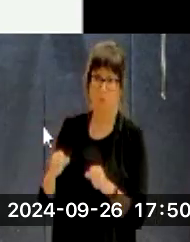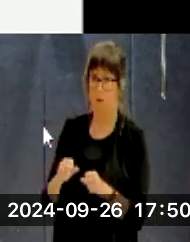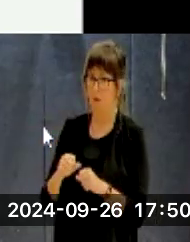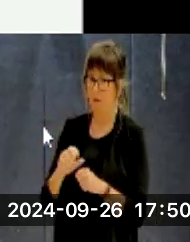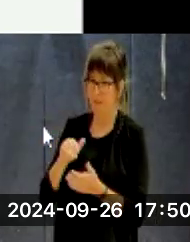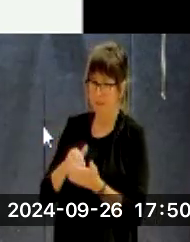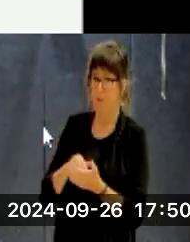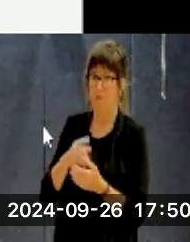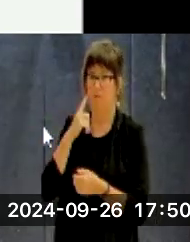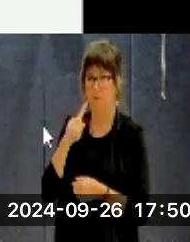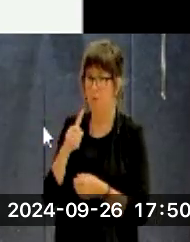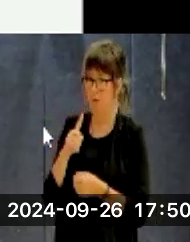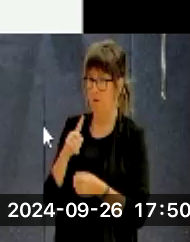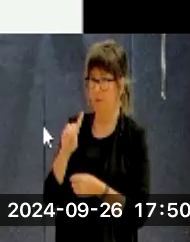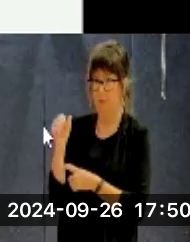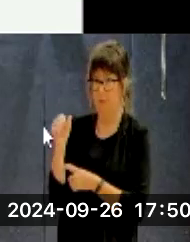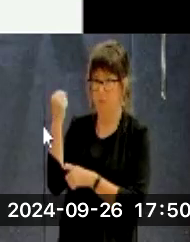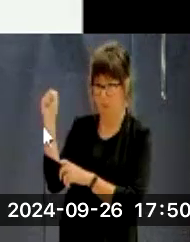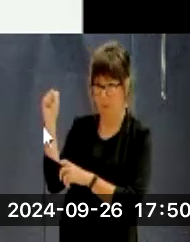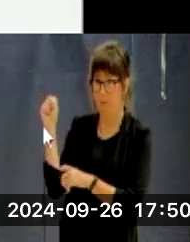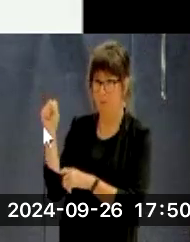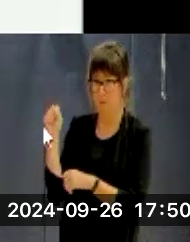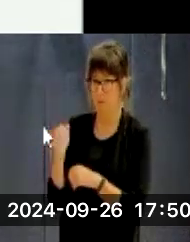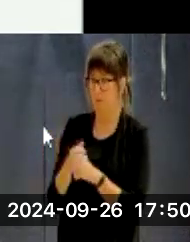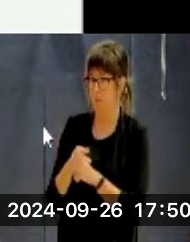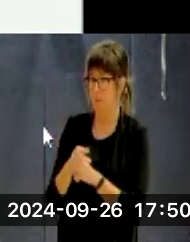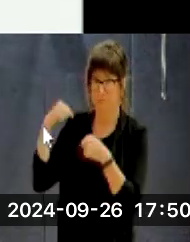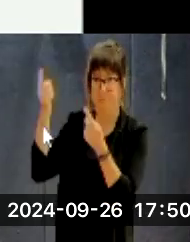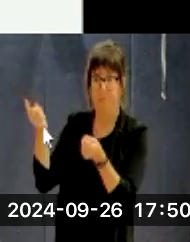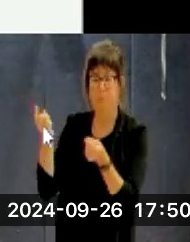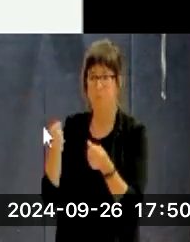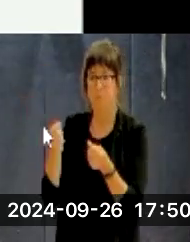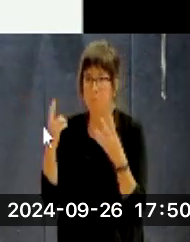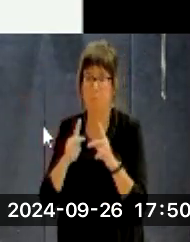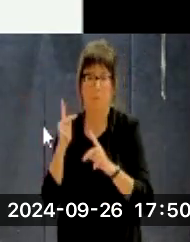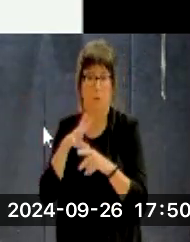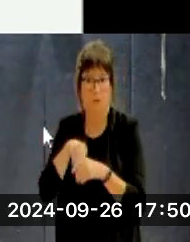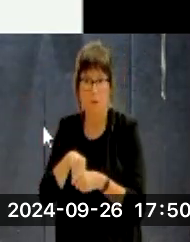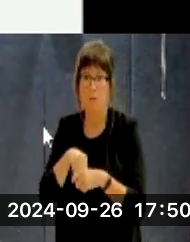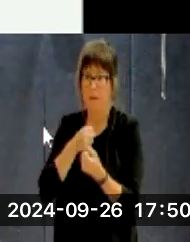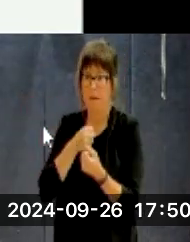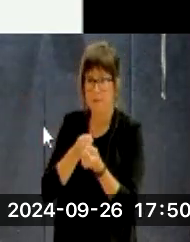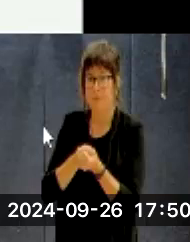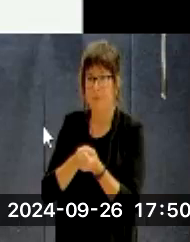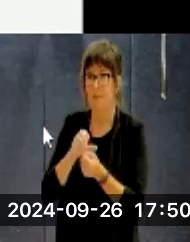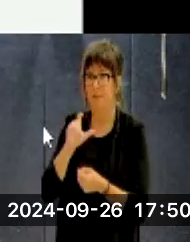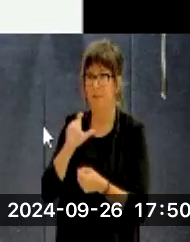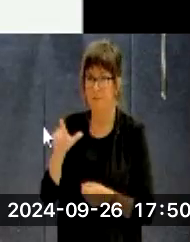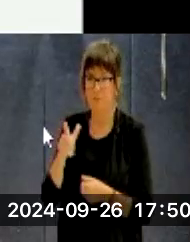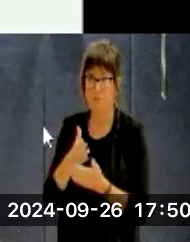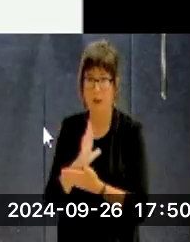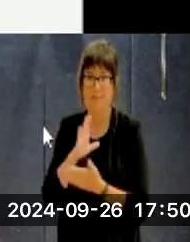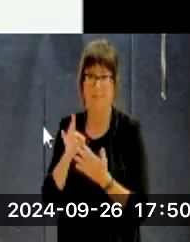Uh, you had a huge amount of advocacy and civil rights leaders